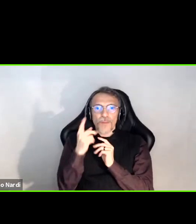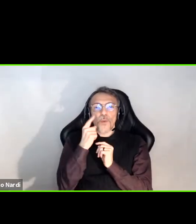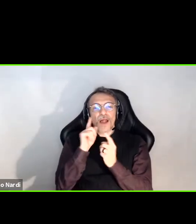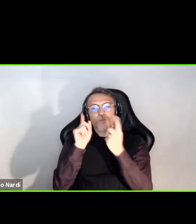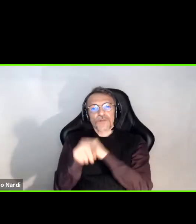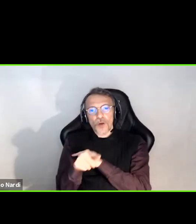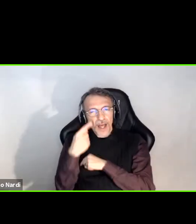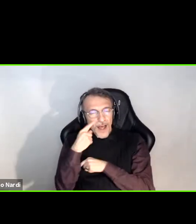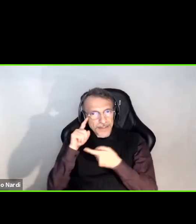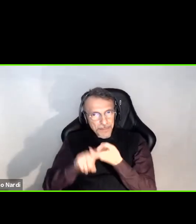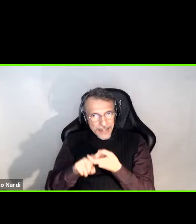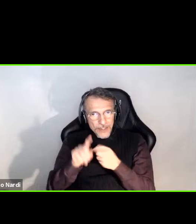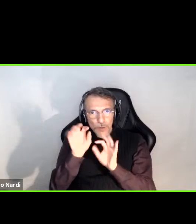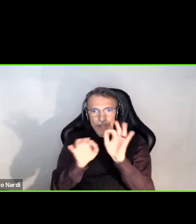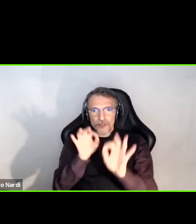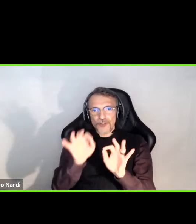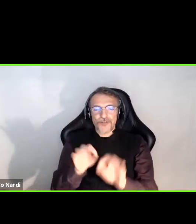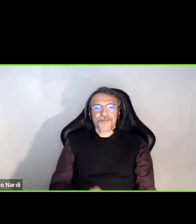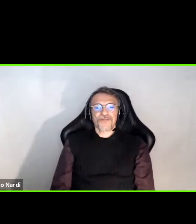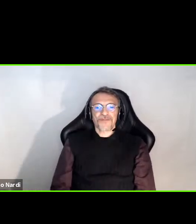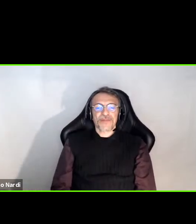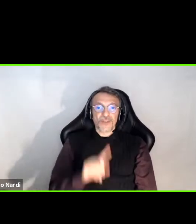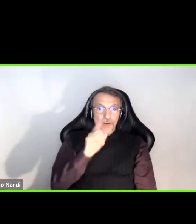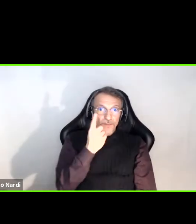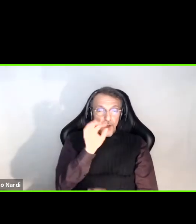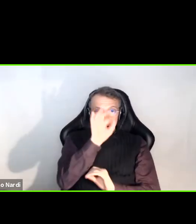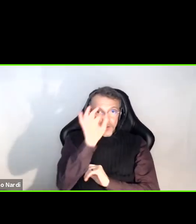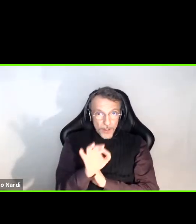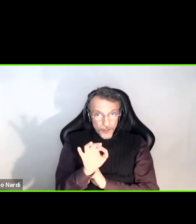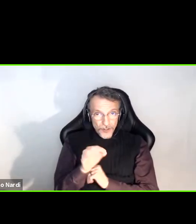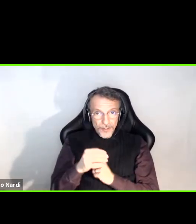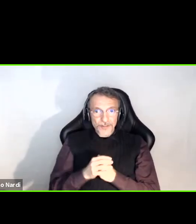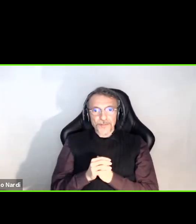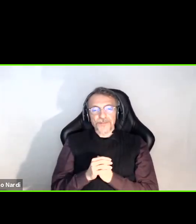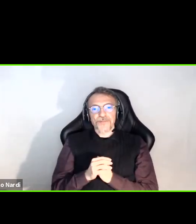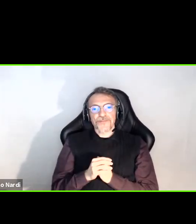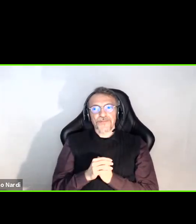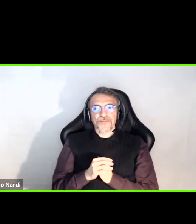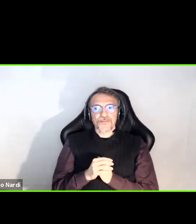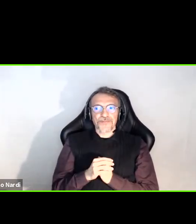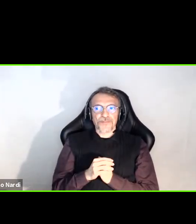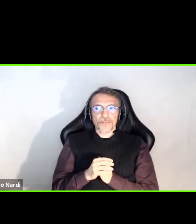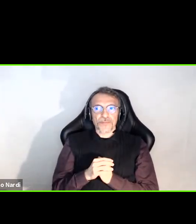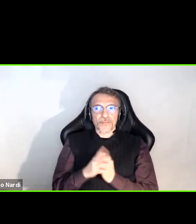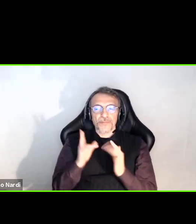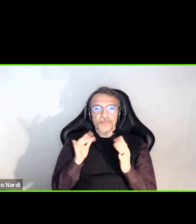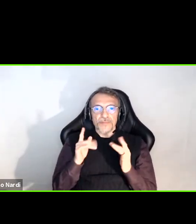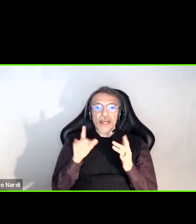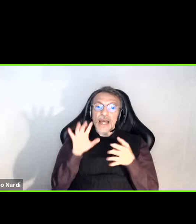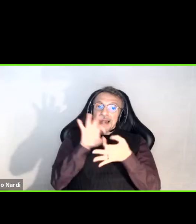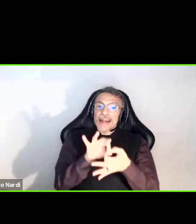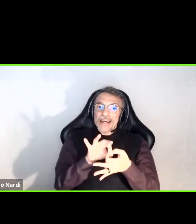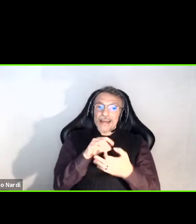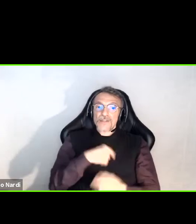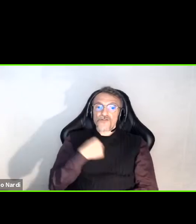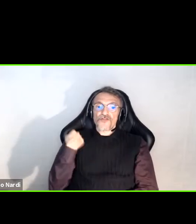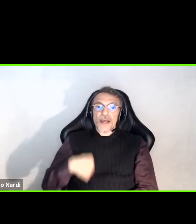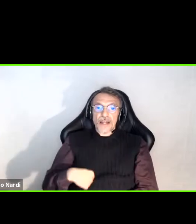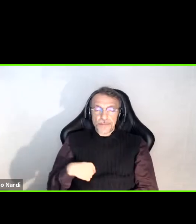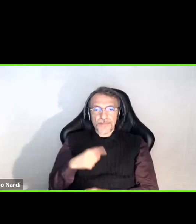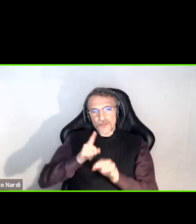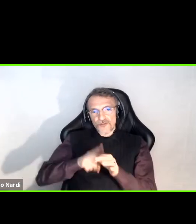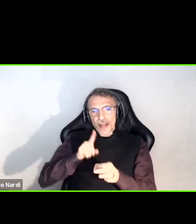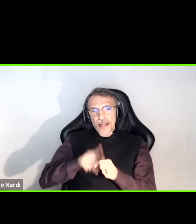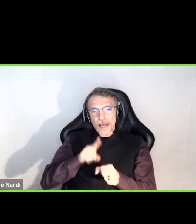depending on the question, obviously. So the first question is on on China,